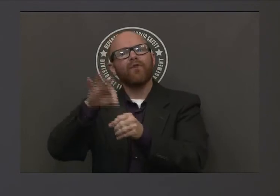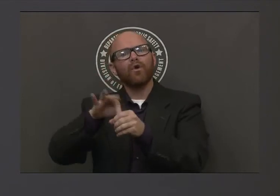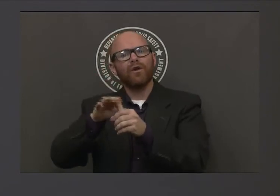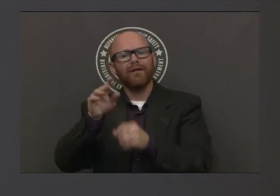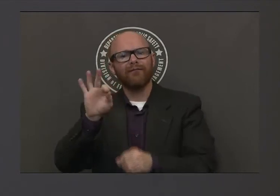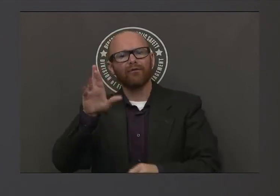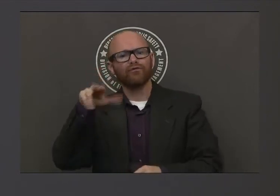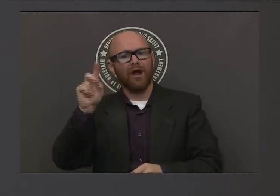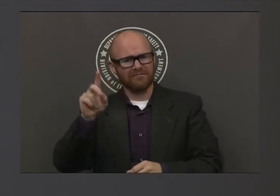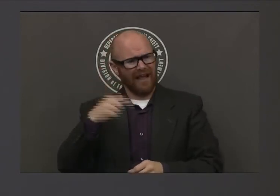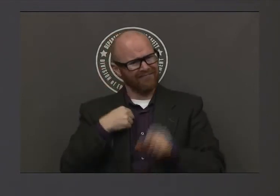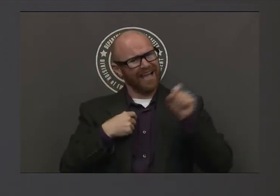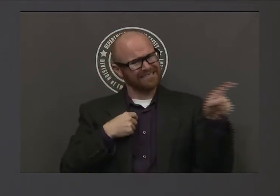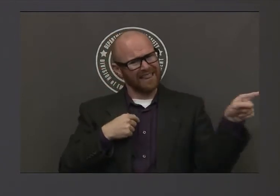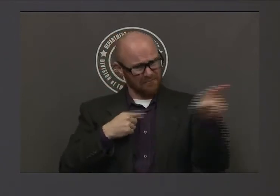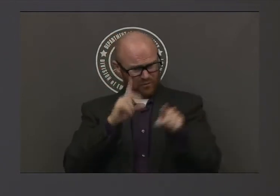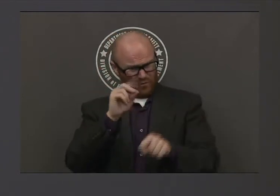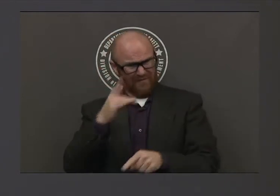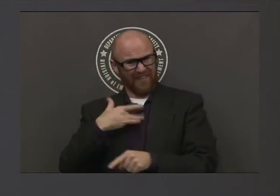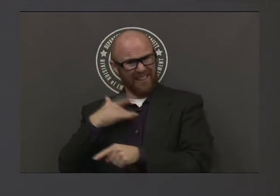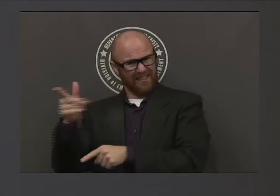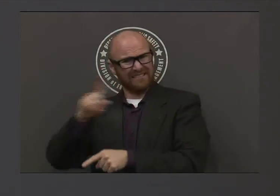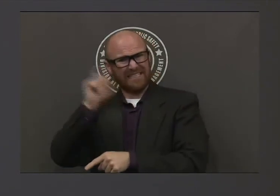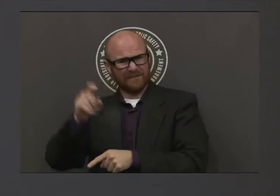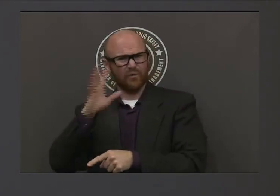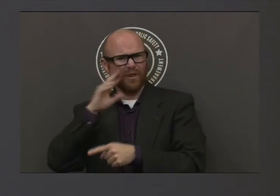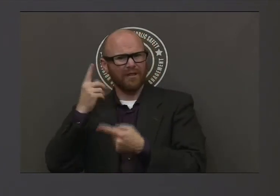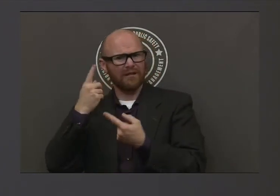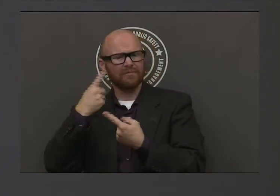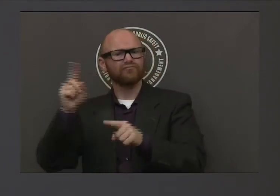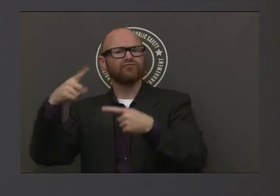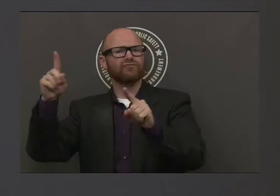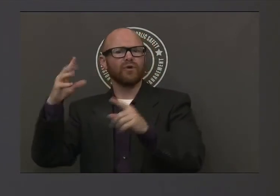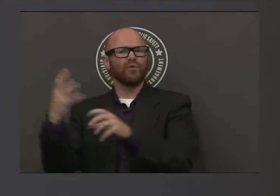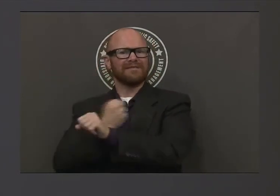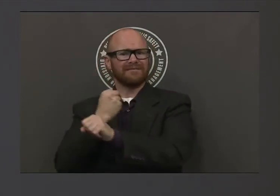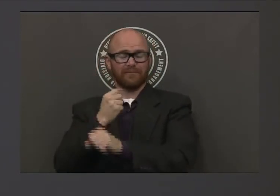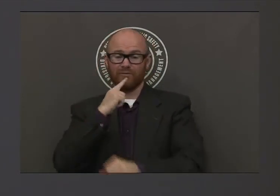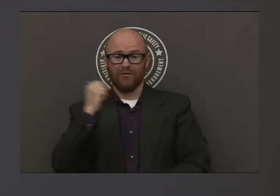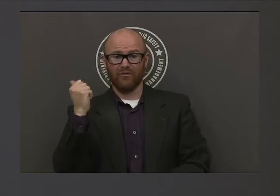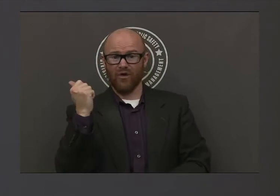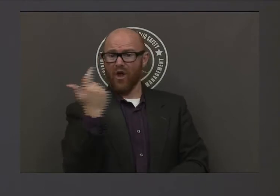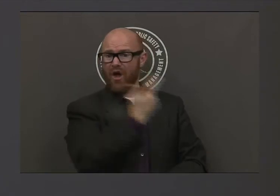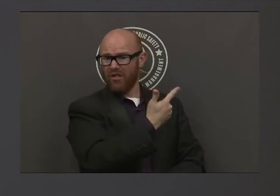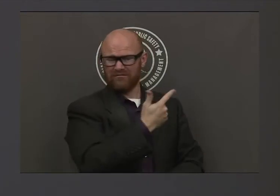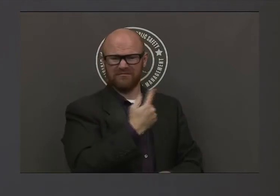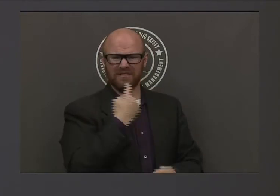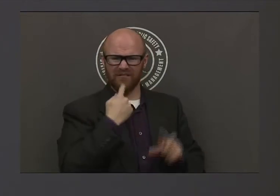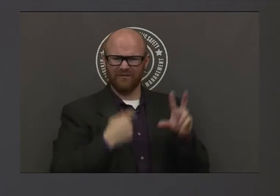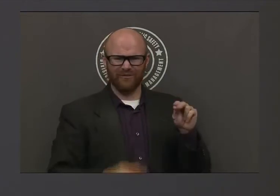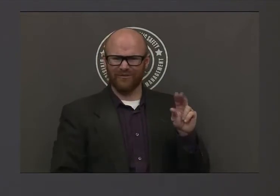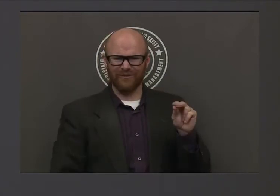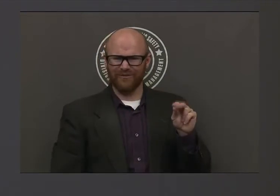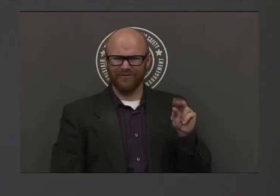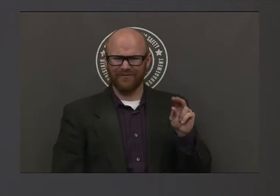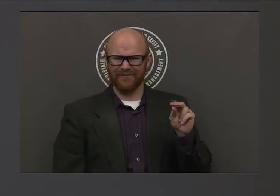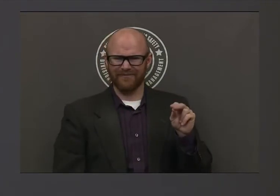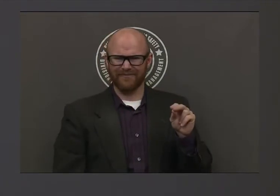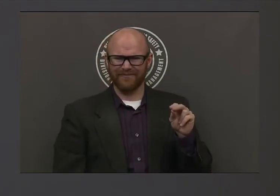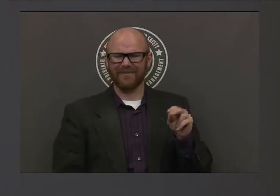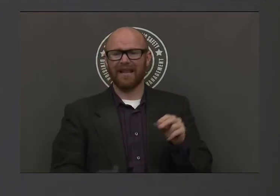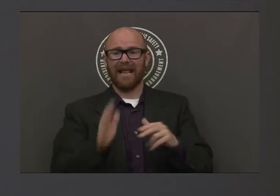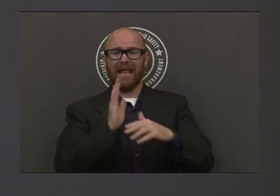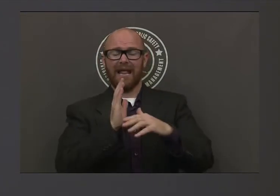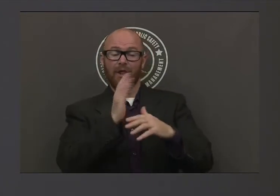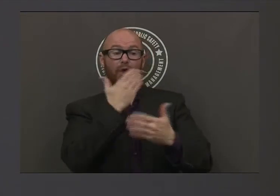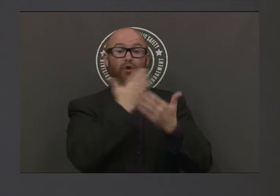if they think there's any chance of this succeeding. And all the good ones tell me no. The mediocre ones tell me no,